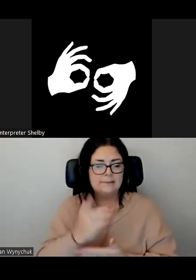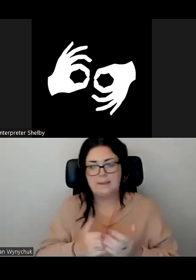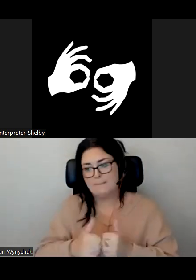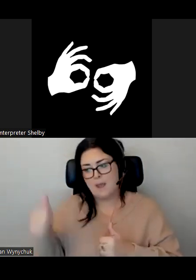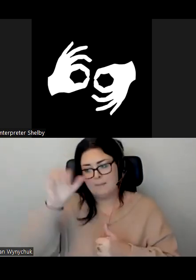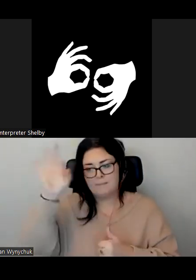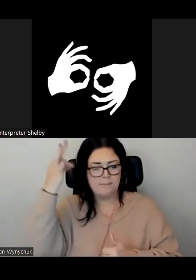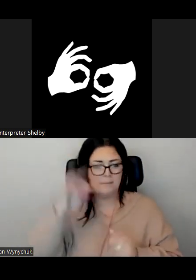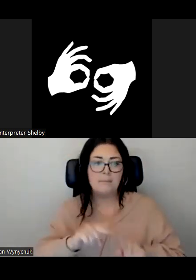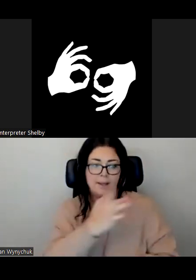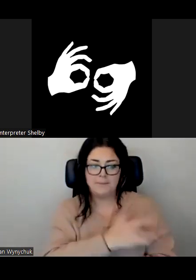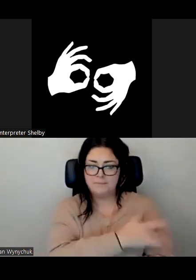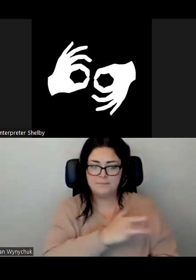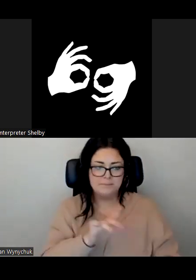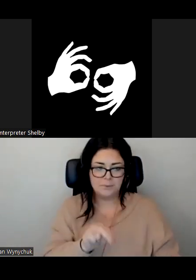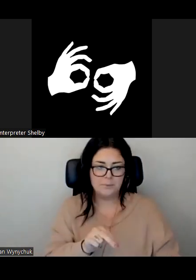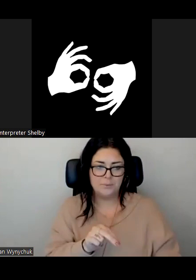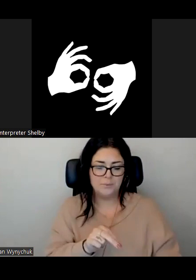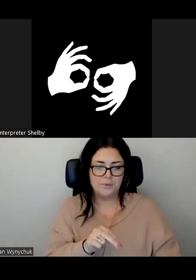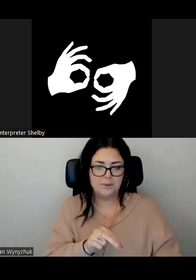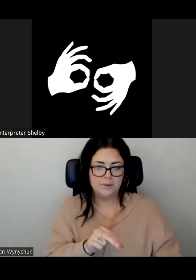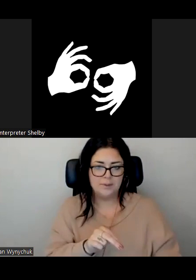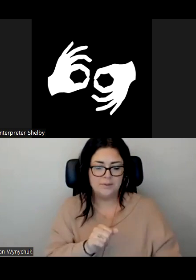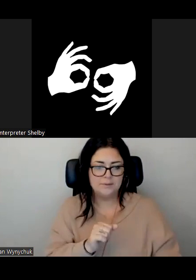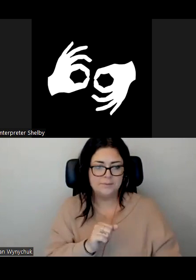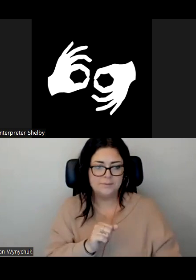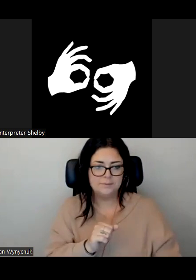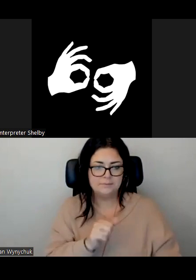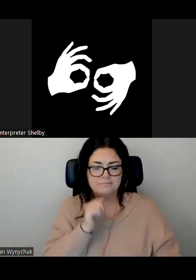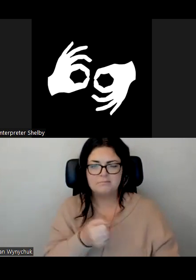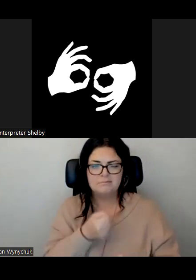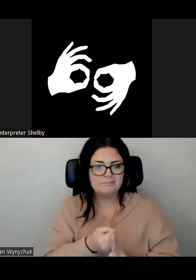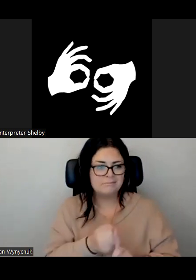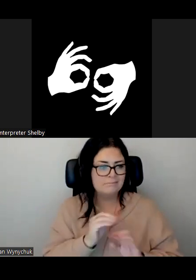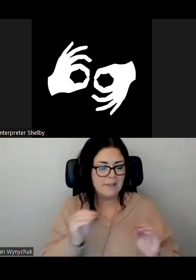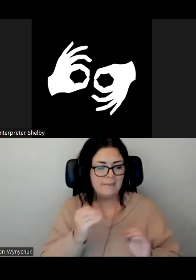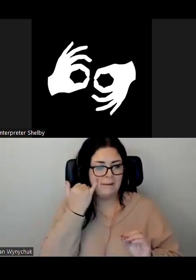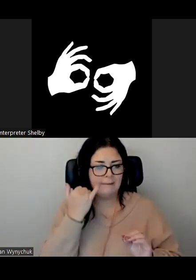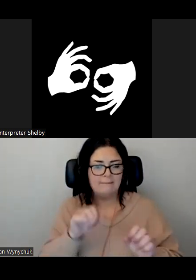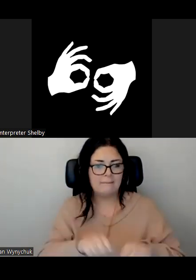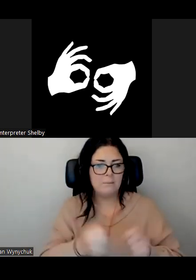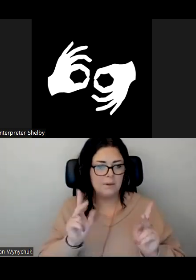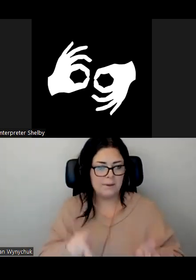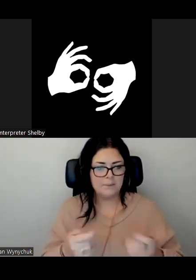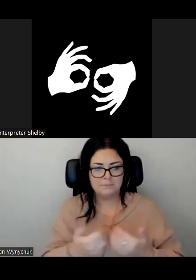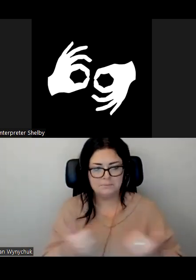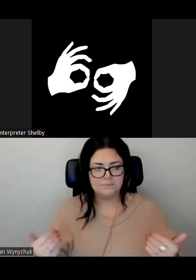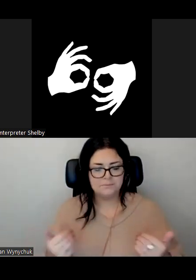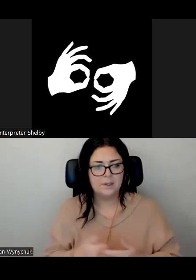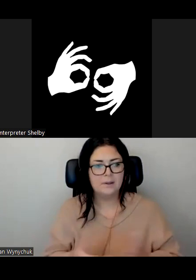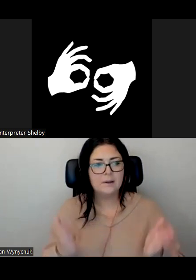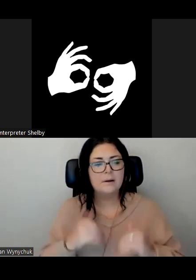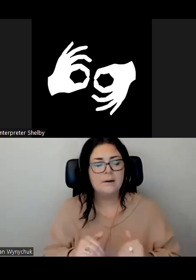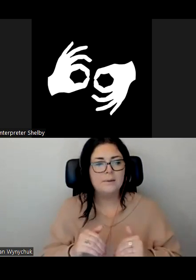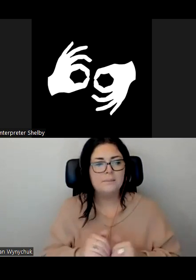but not provincially, and it doesn't affect anything when you split up. The other